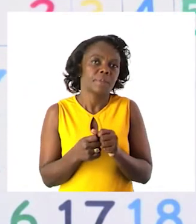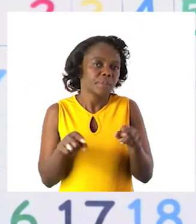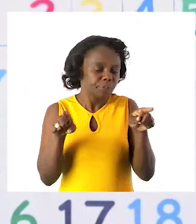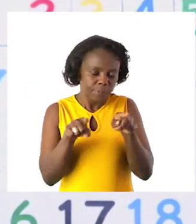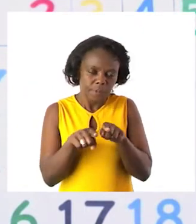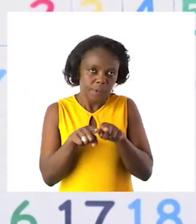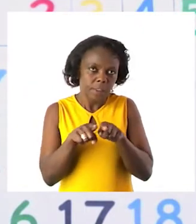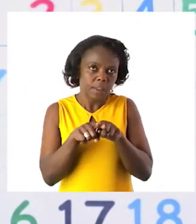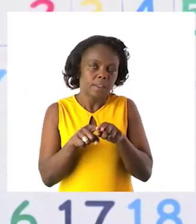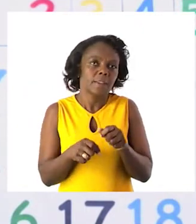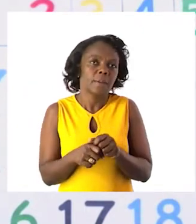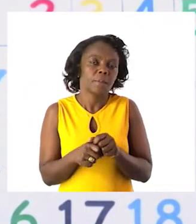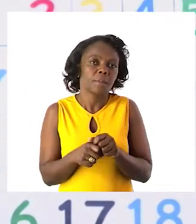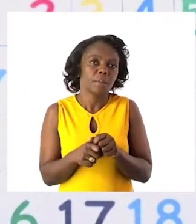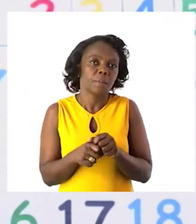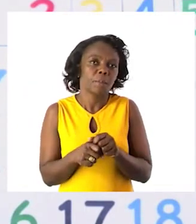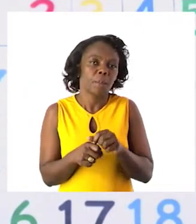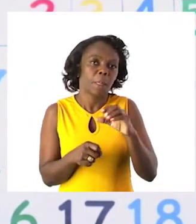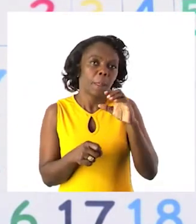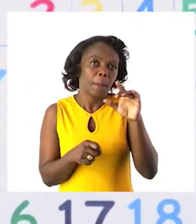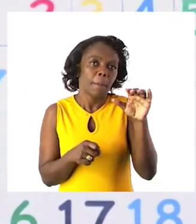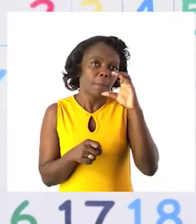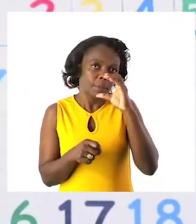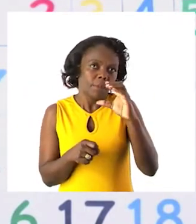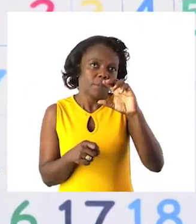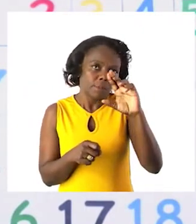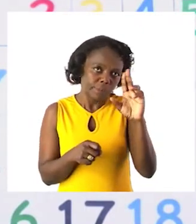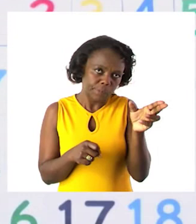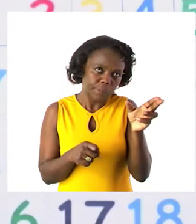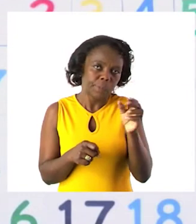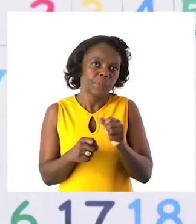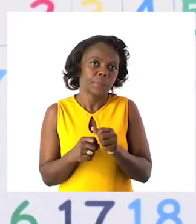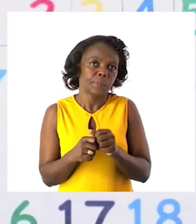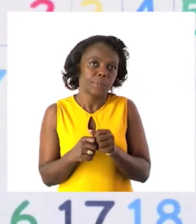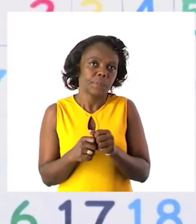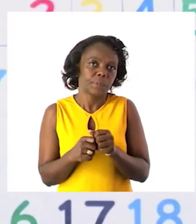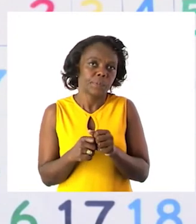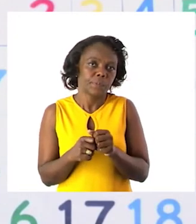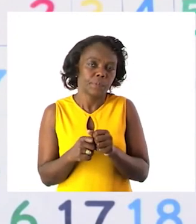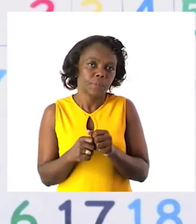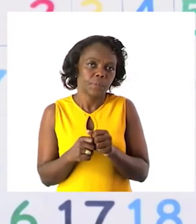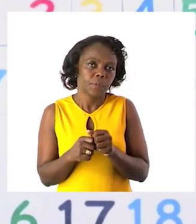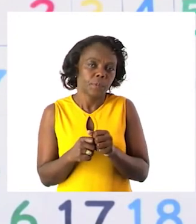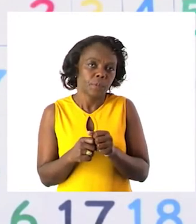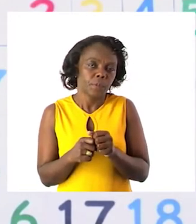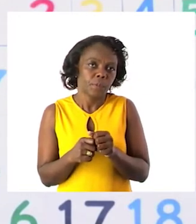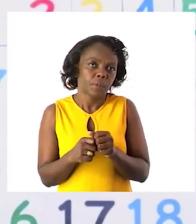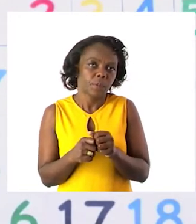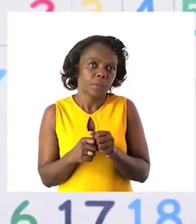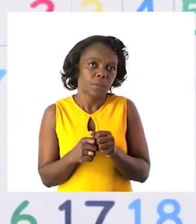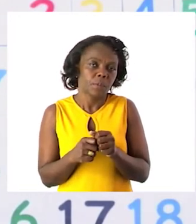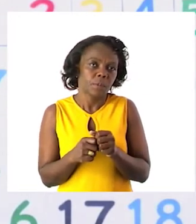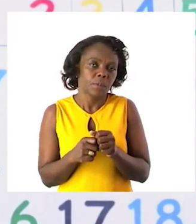change as long as it's a k and a ha. We can say, maybe we are saying,